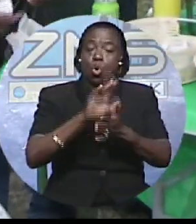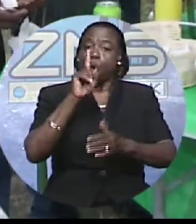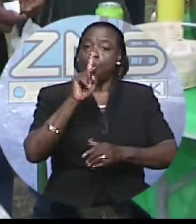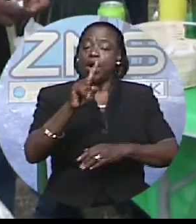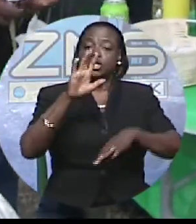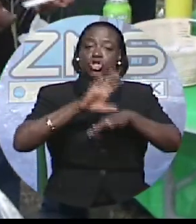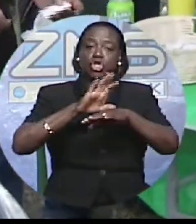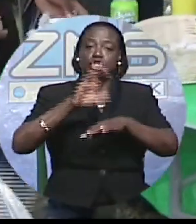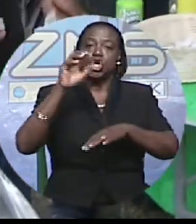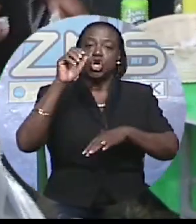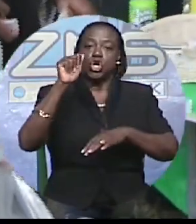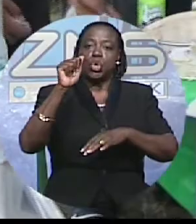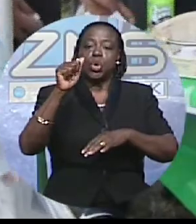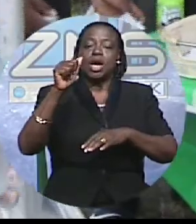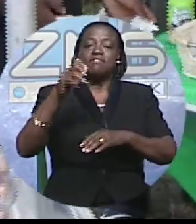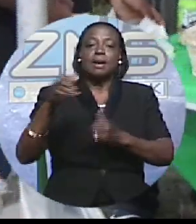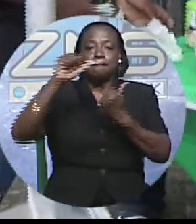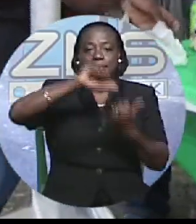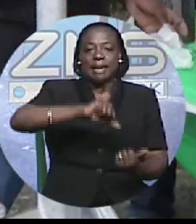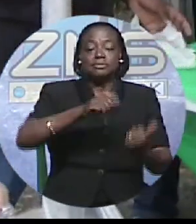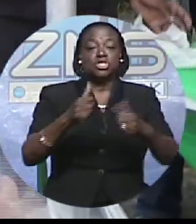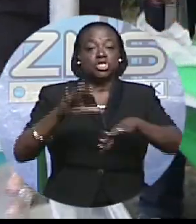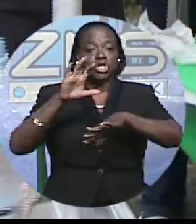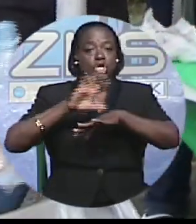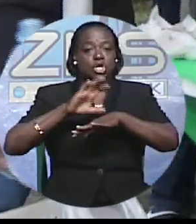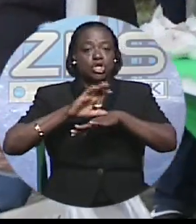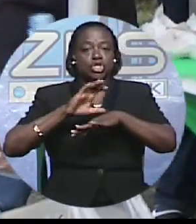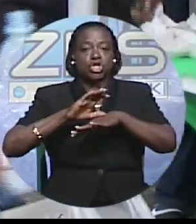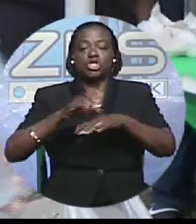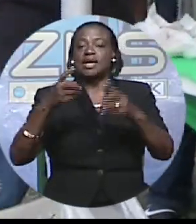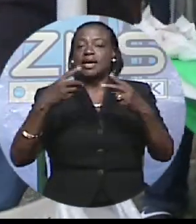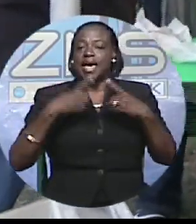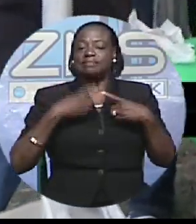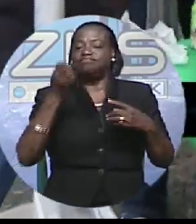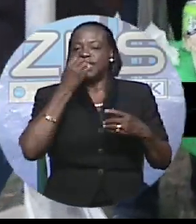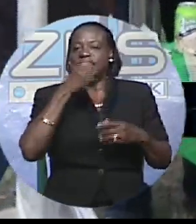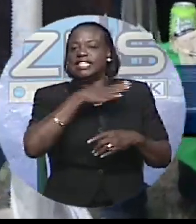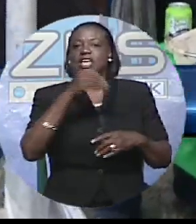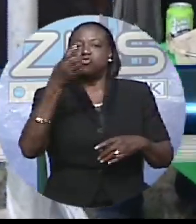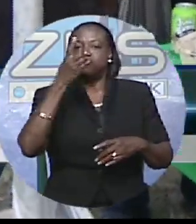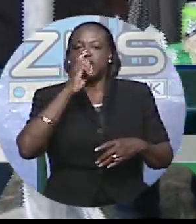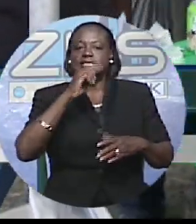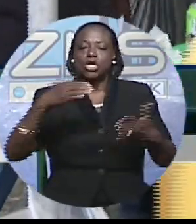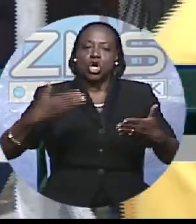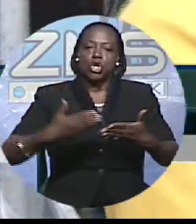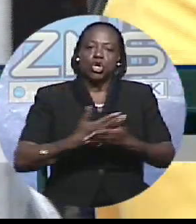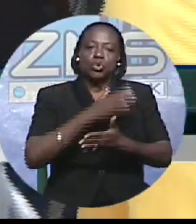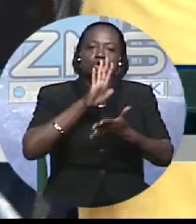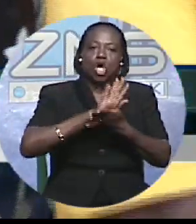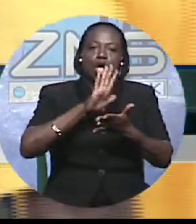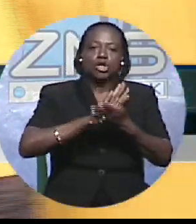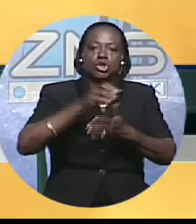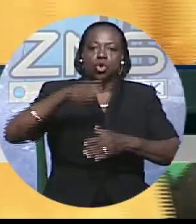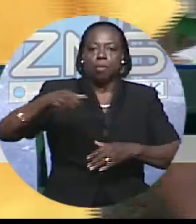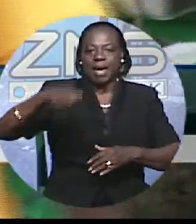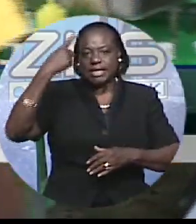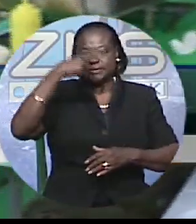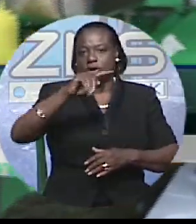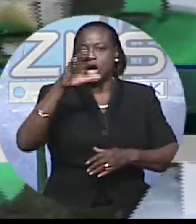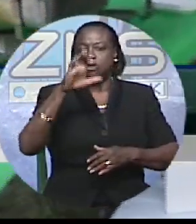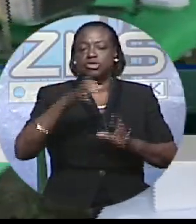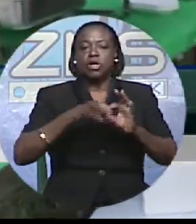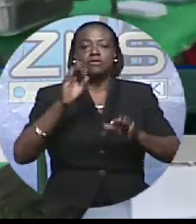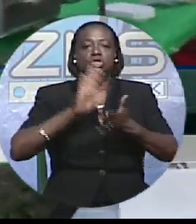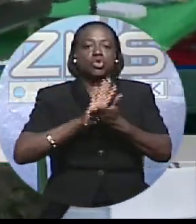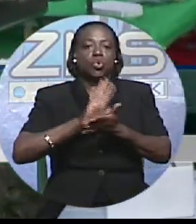New Covenant Baptist Church held a back-to-school jam over the weekend with eats and drinks and new school bags for the 100 of school kids at their one-day